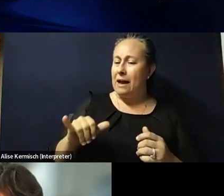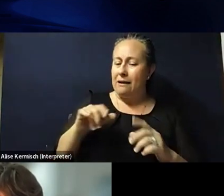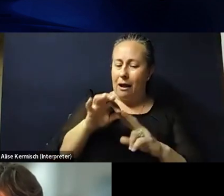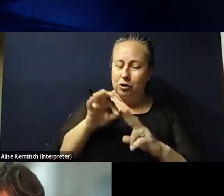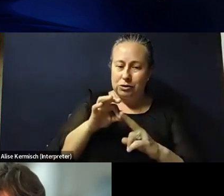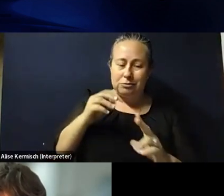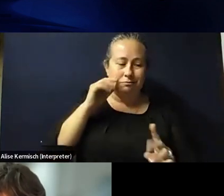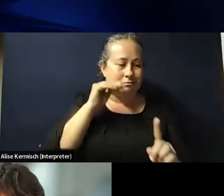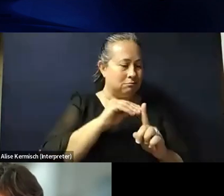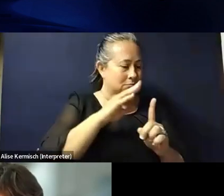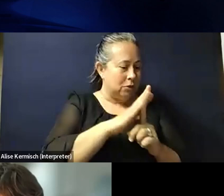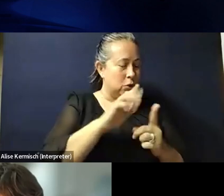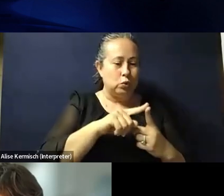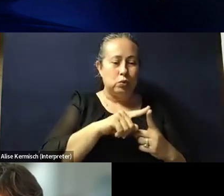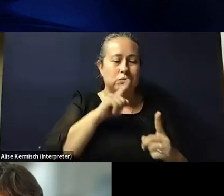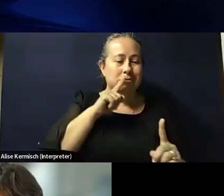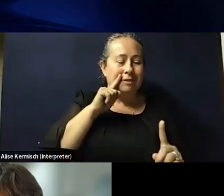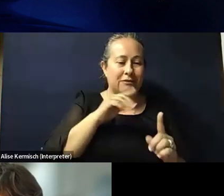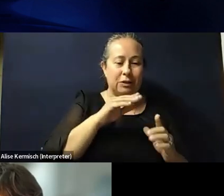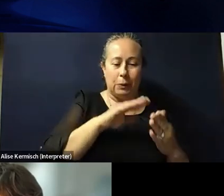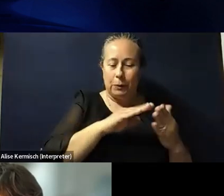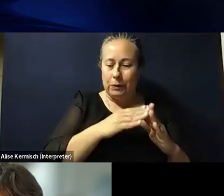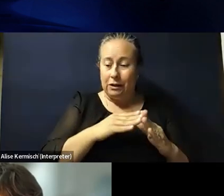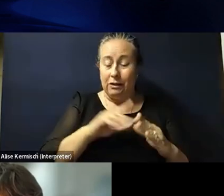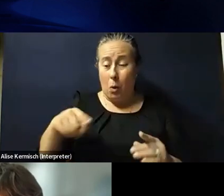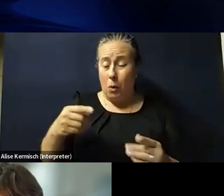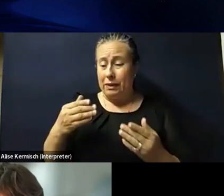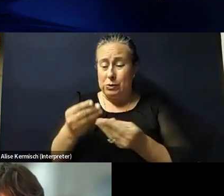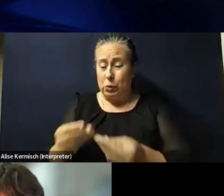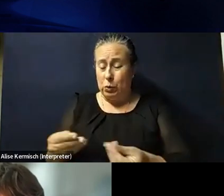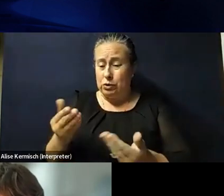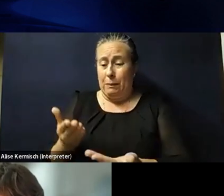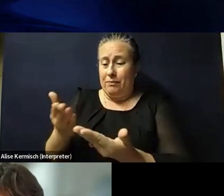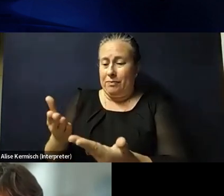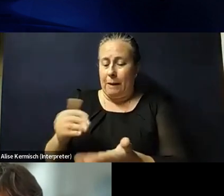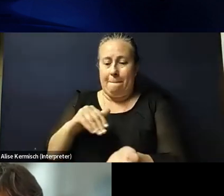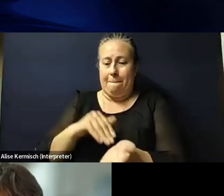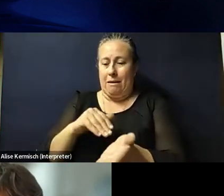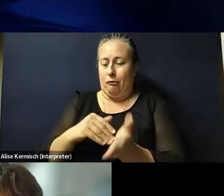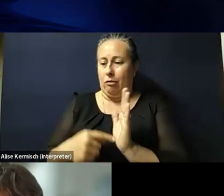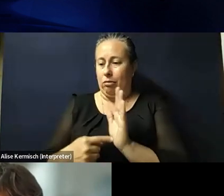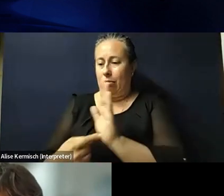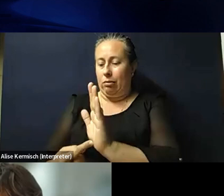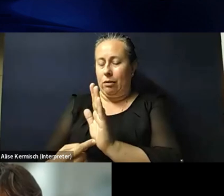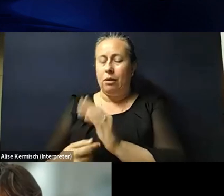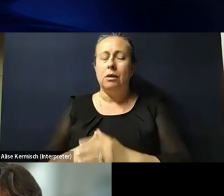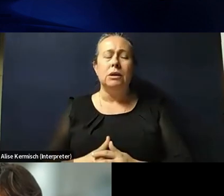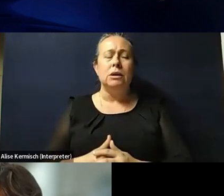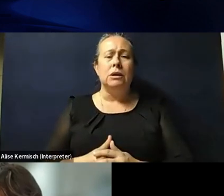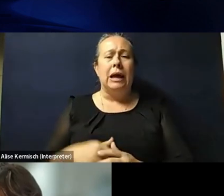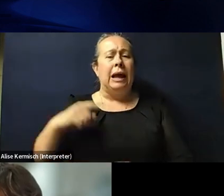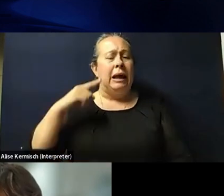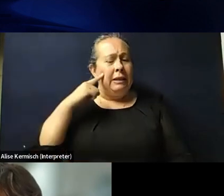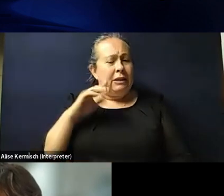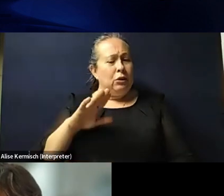they wanted to, the only solution they're presented is the medical one. So I think your